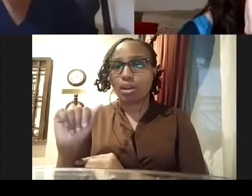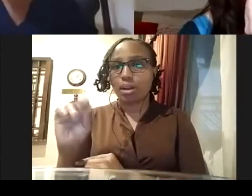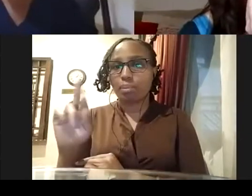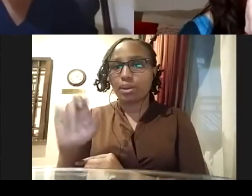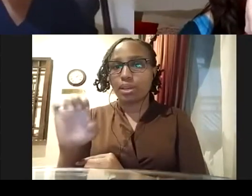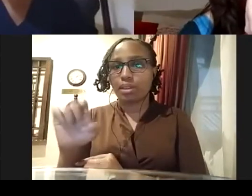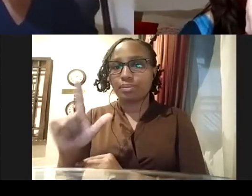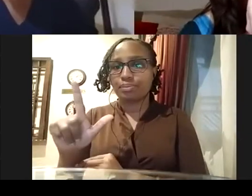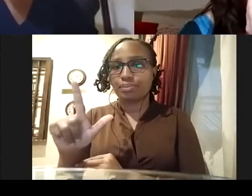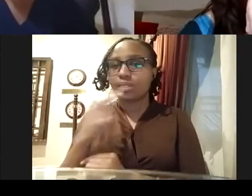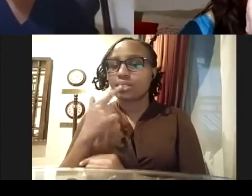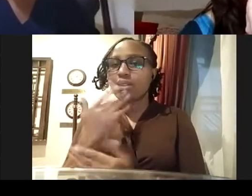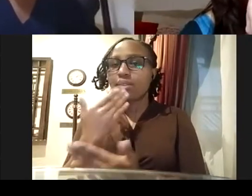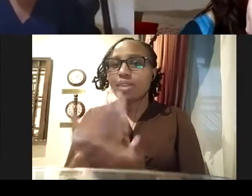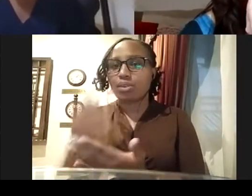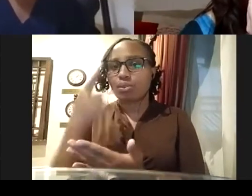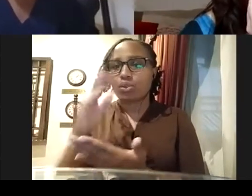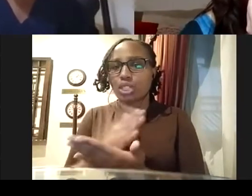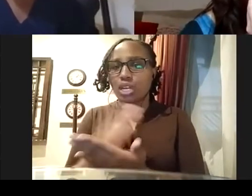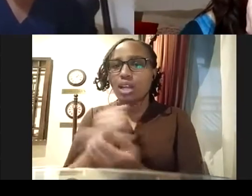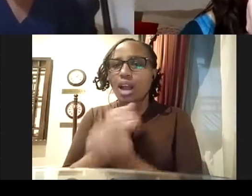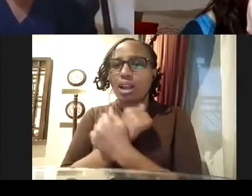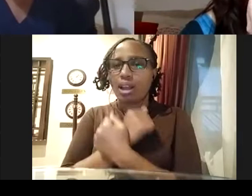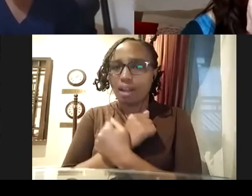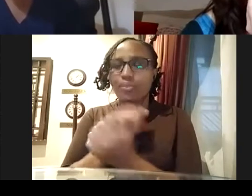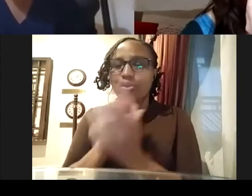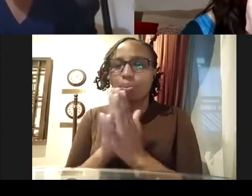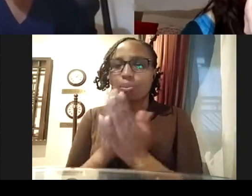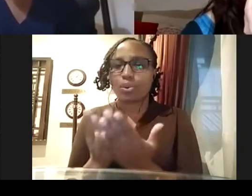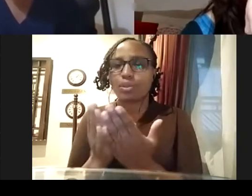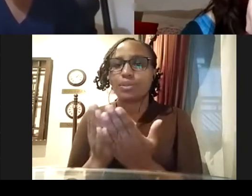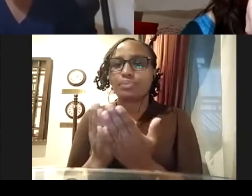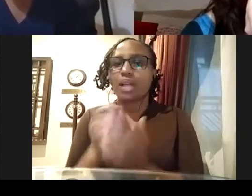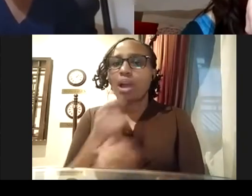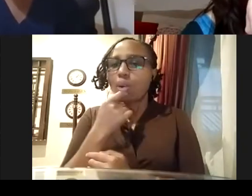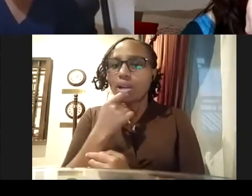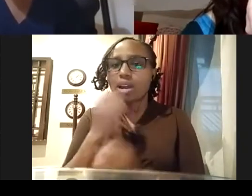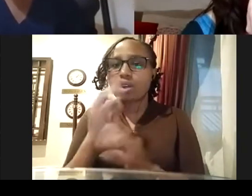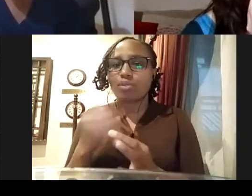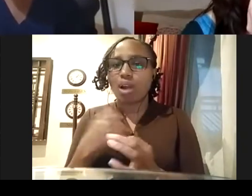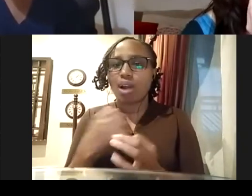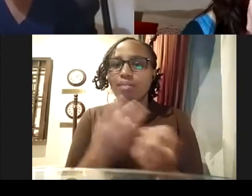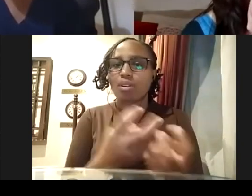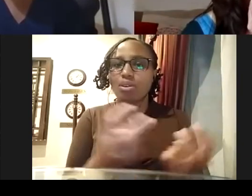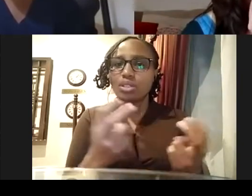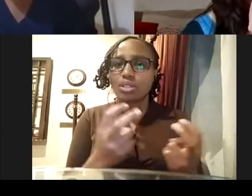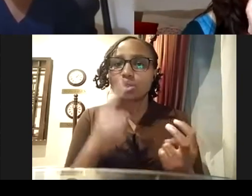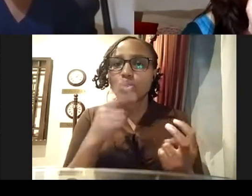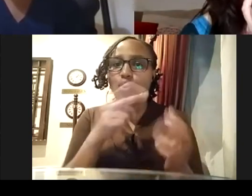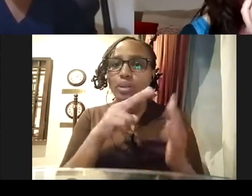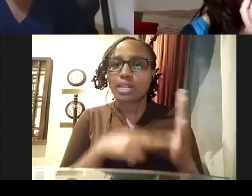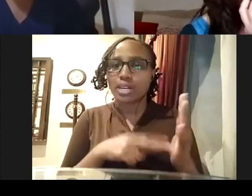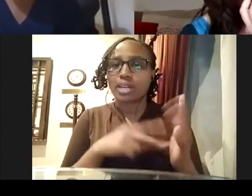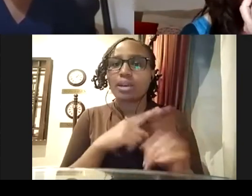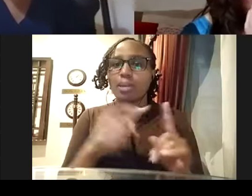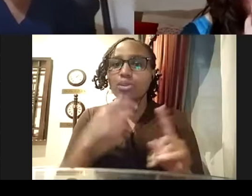much for everything you've shared already. I love the book and it stayed with me. I wonder if there are audience who you hope will read your book, or people who you would wish